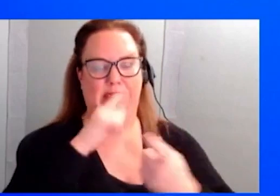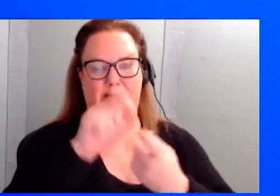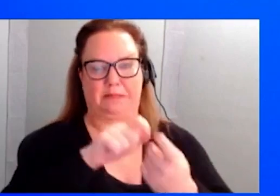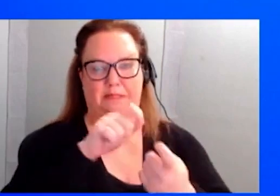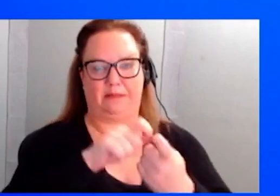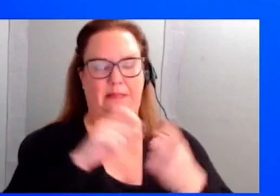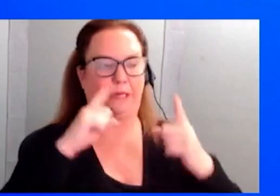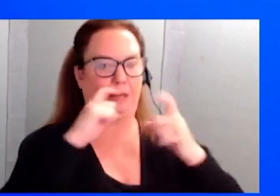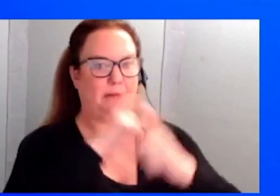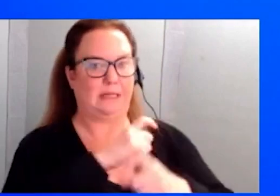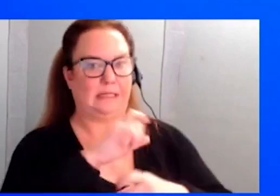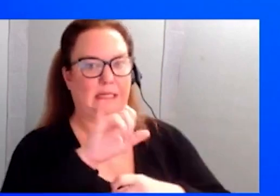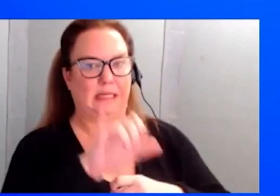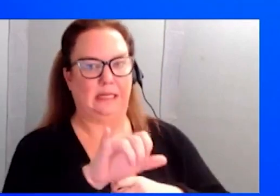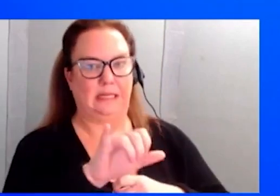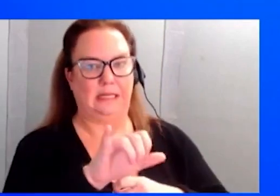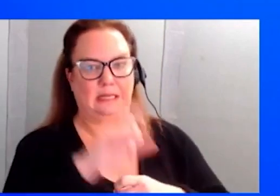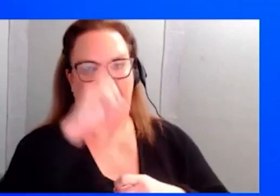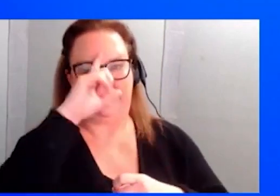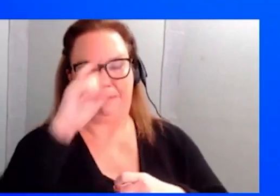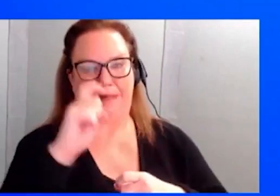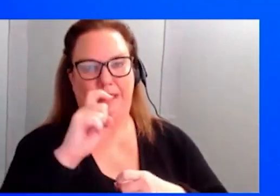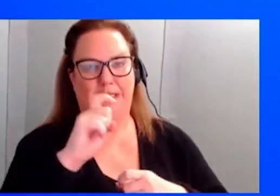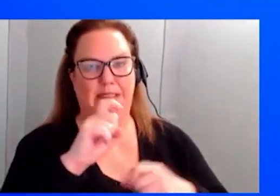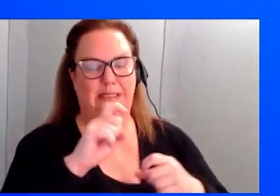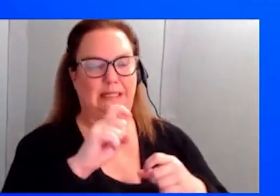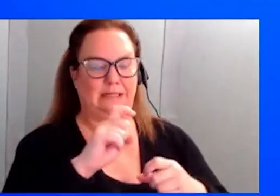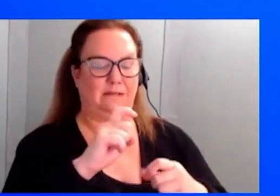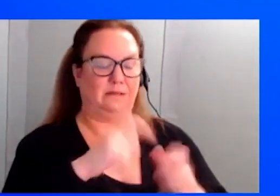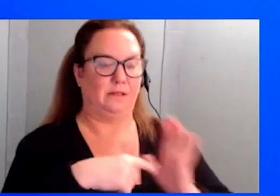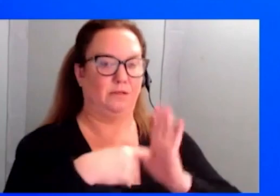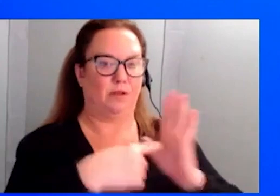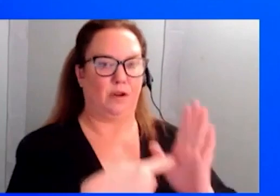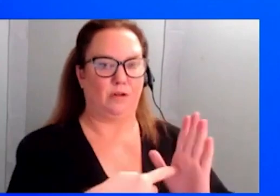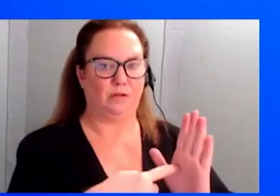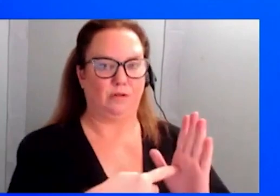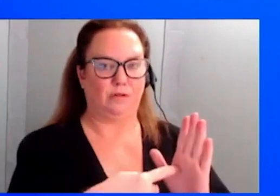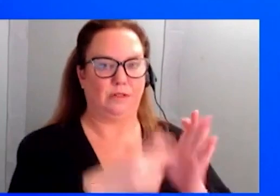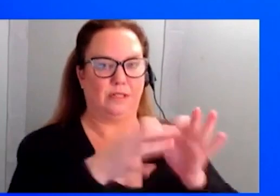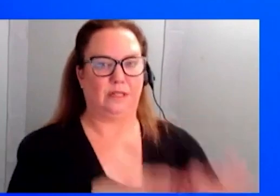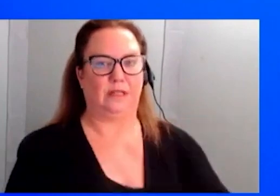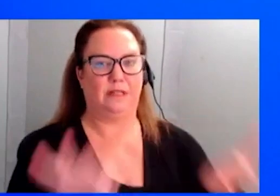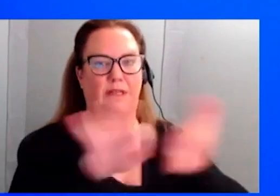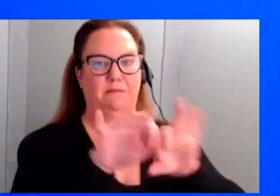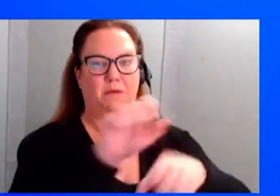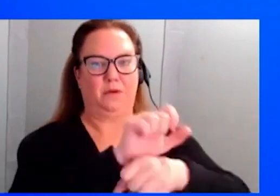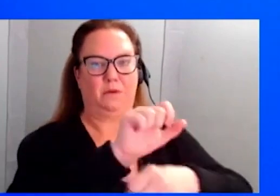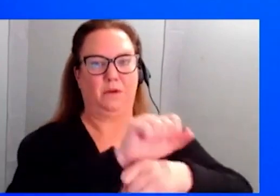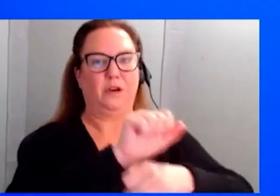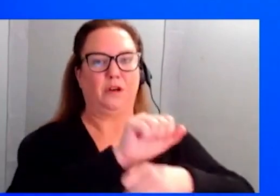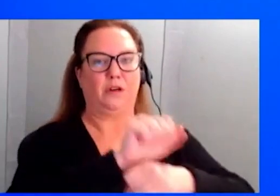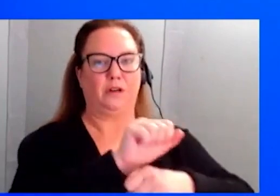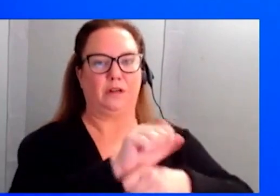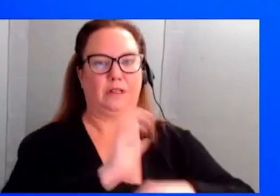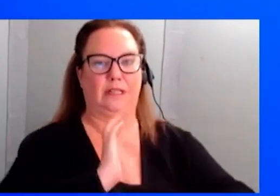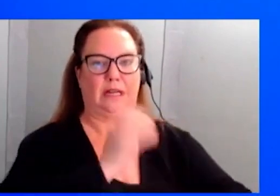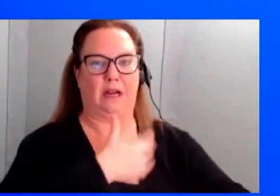of that is because it's a testament to the important work that our team does